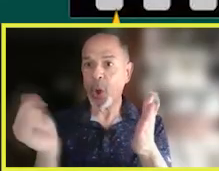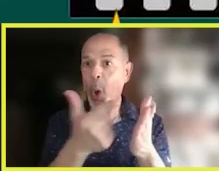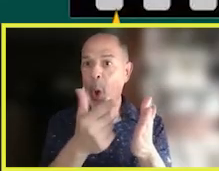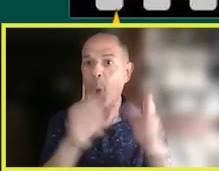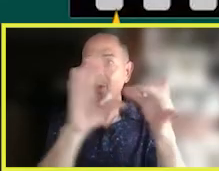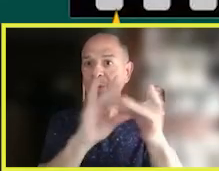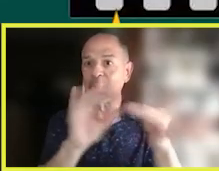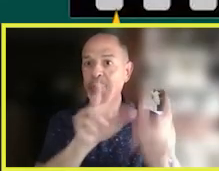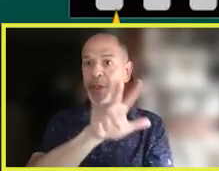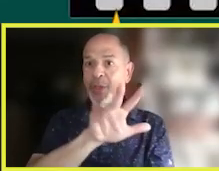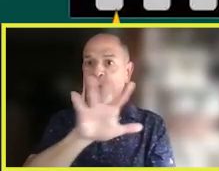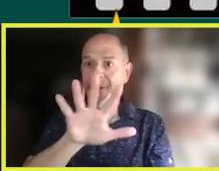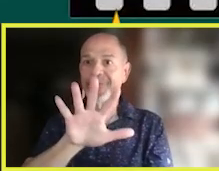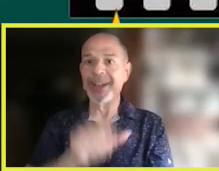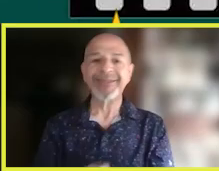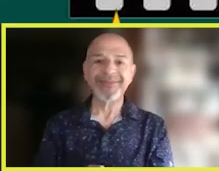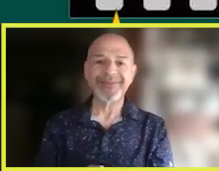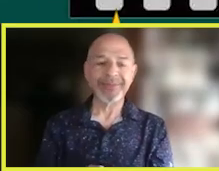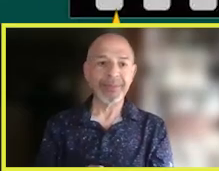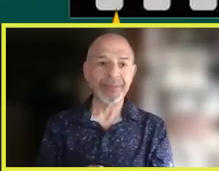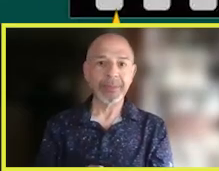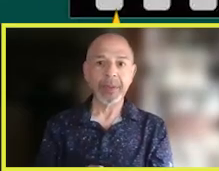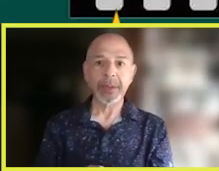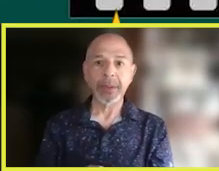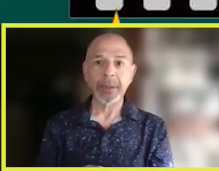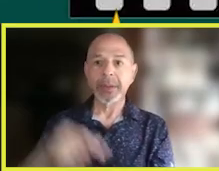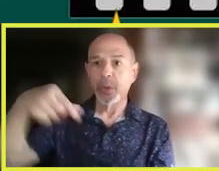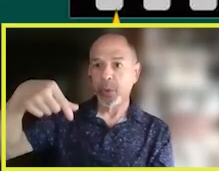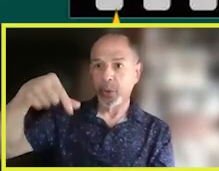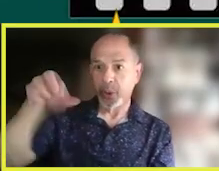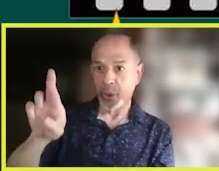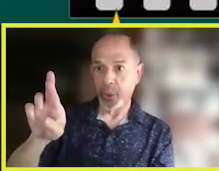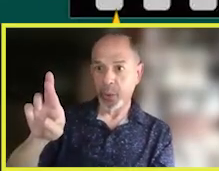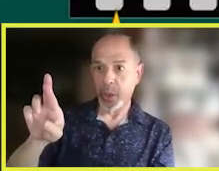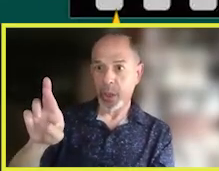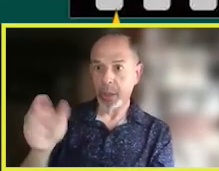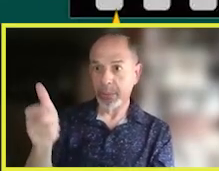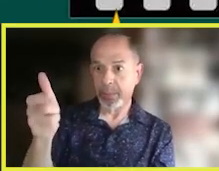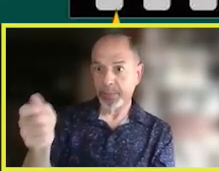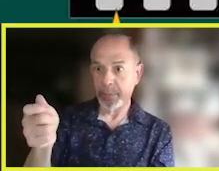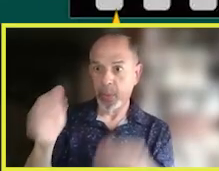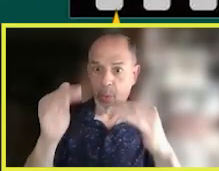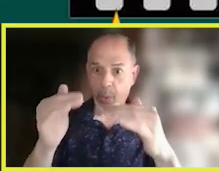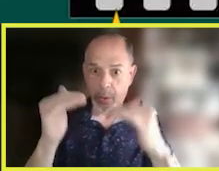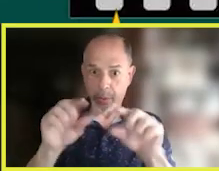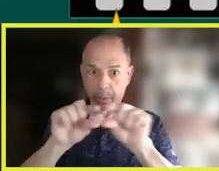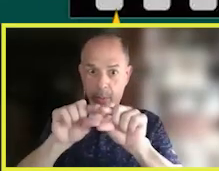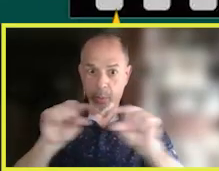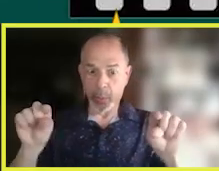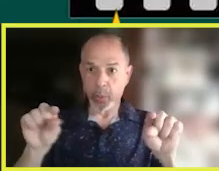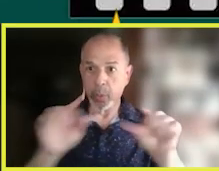a QR code, and we have our website address for the webinars that have been